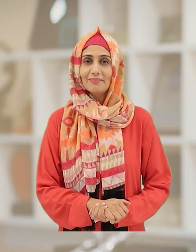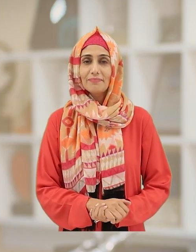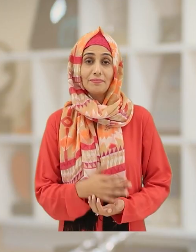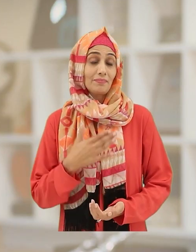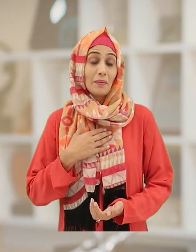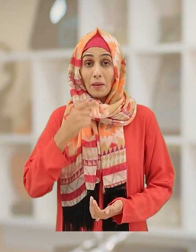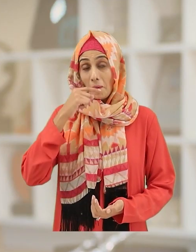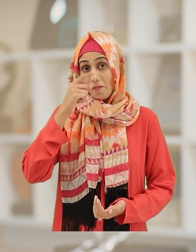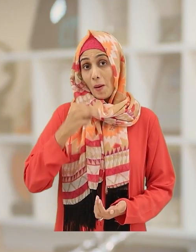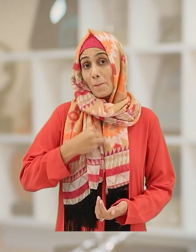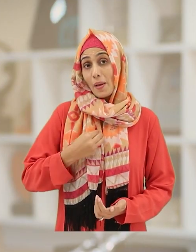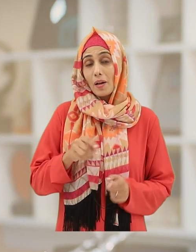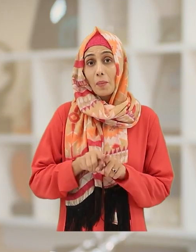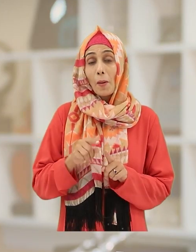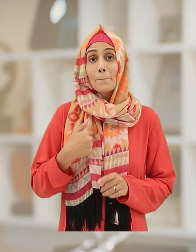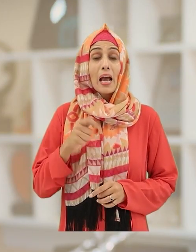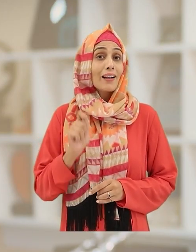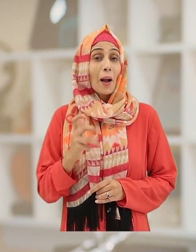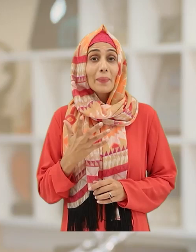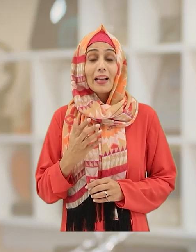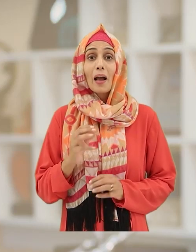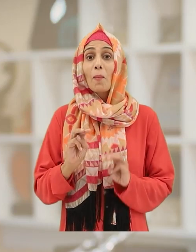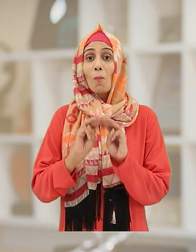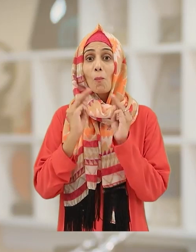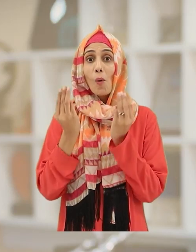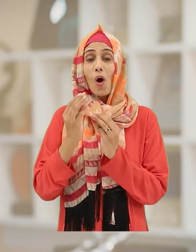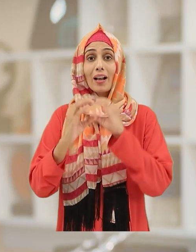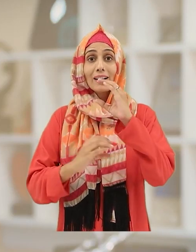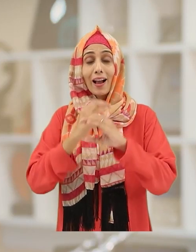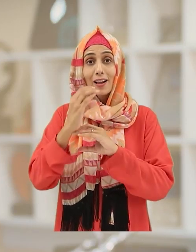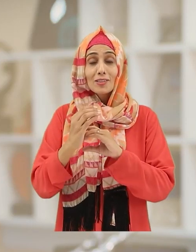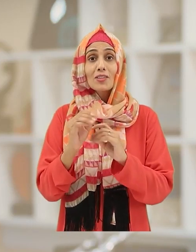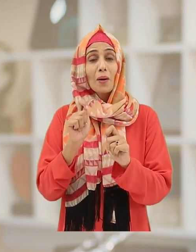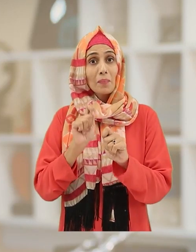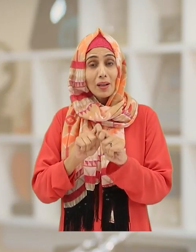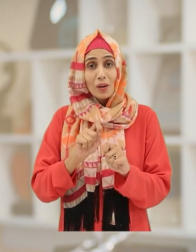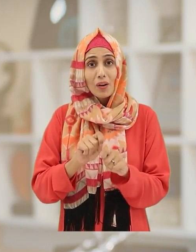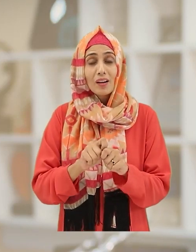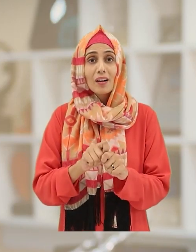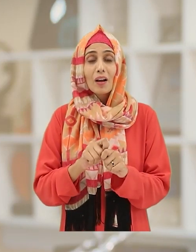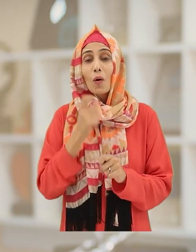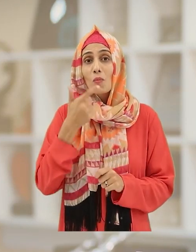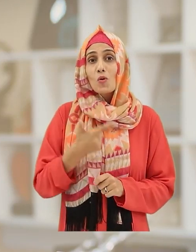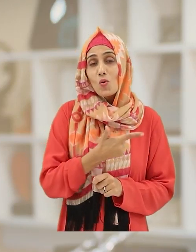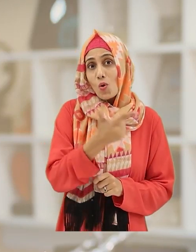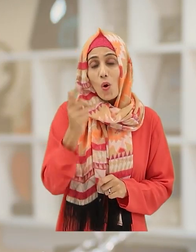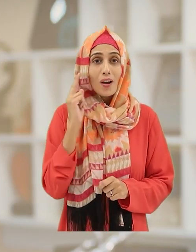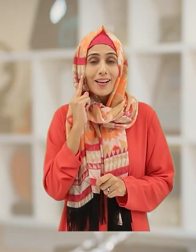I'm really proud. I think what we've done is created a culture or an environment where people are